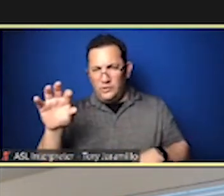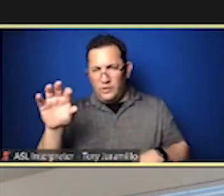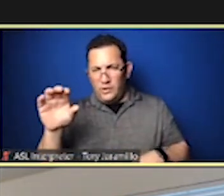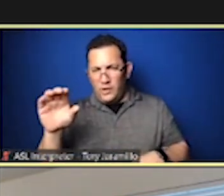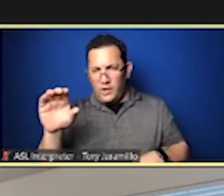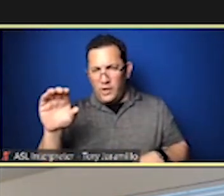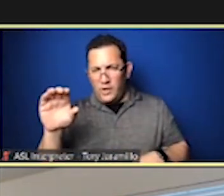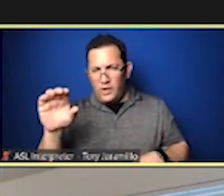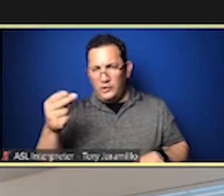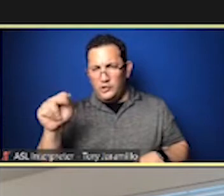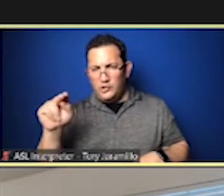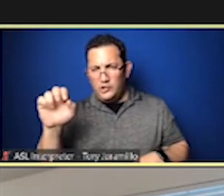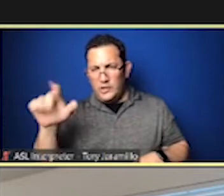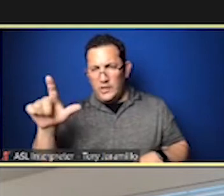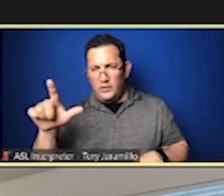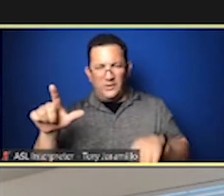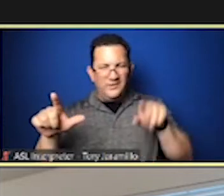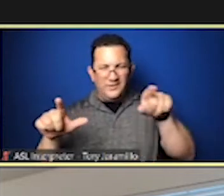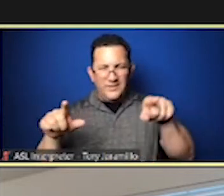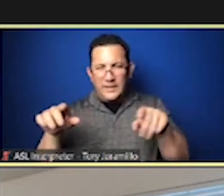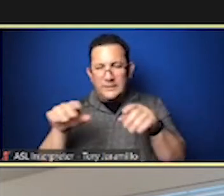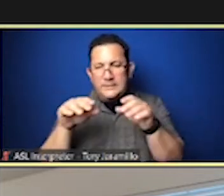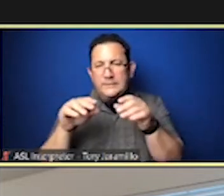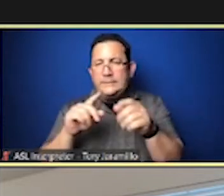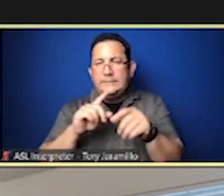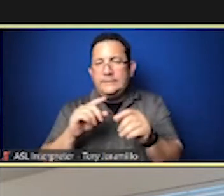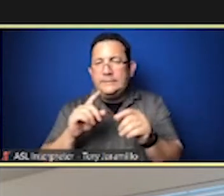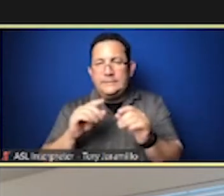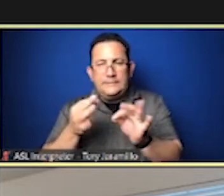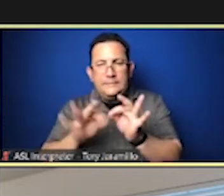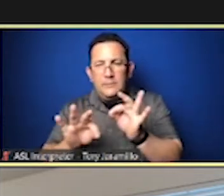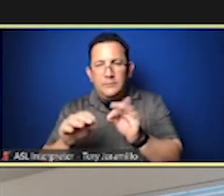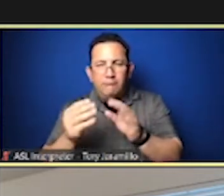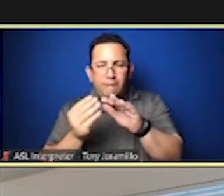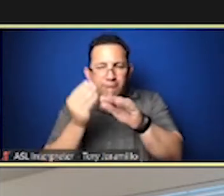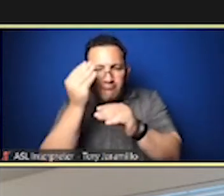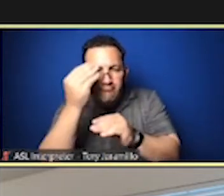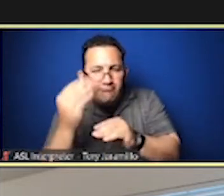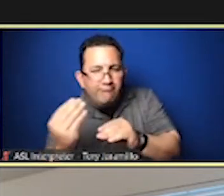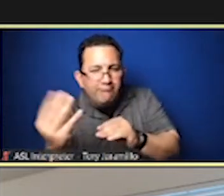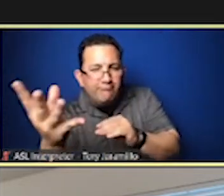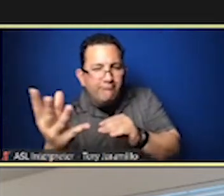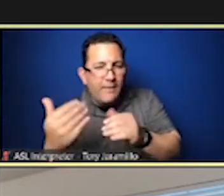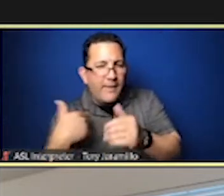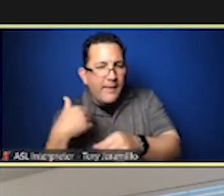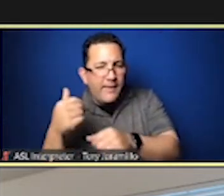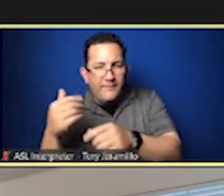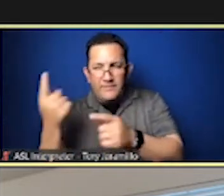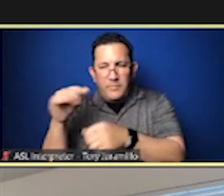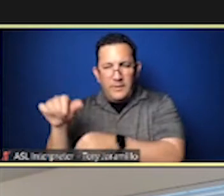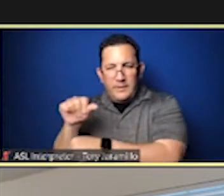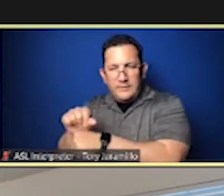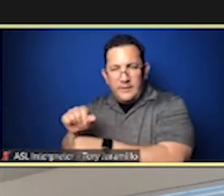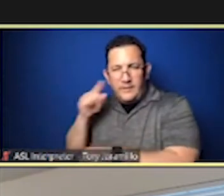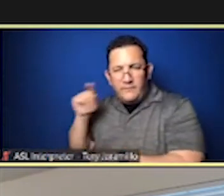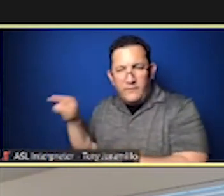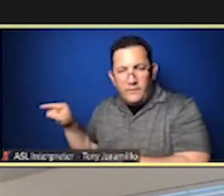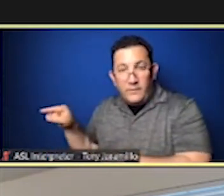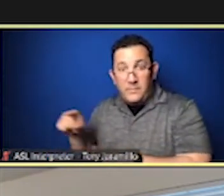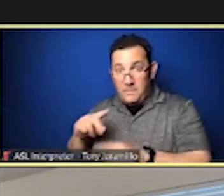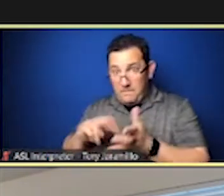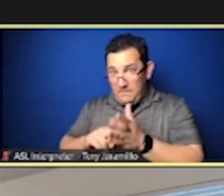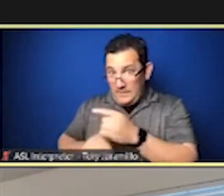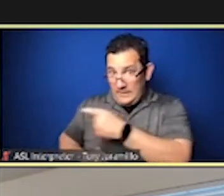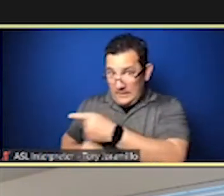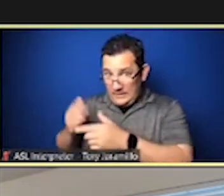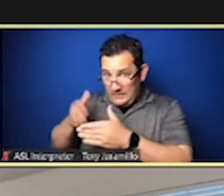But this is just a notification that there has been assignment assigned. It does not have anything to do with the completion of the